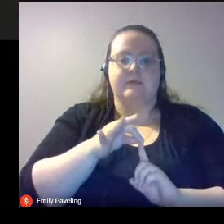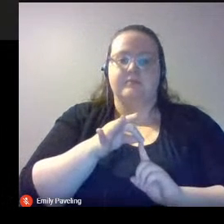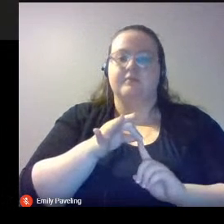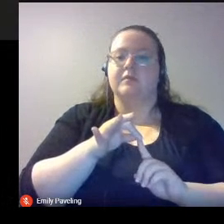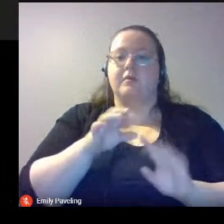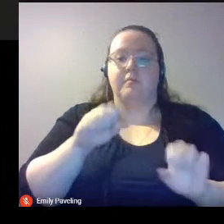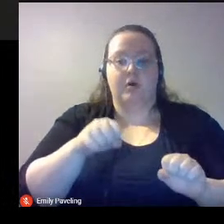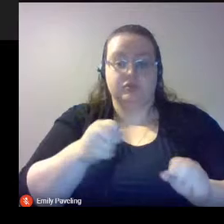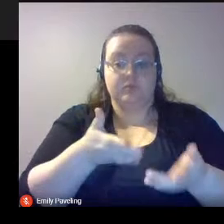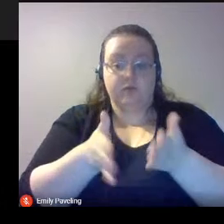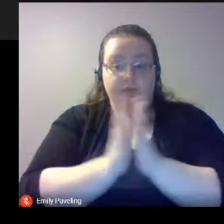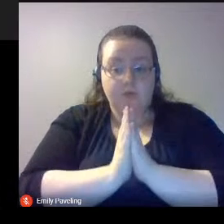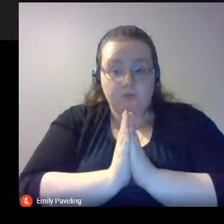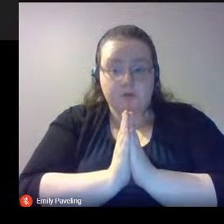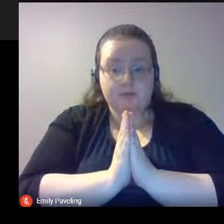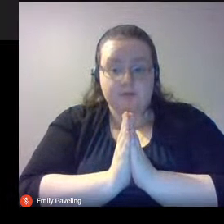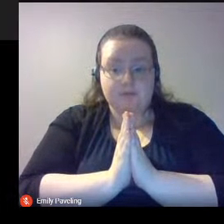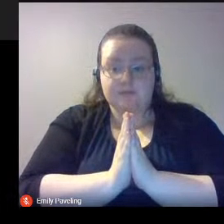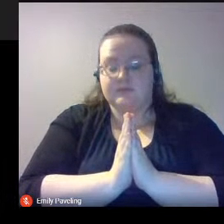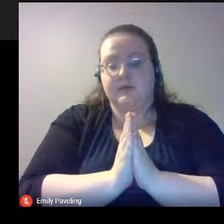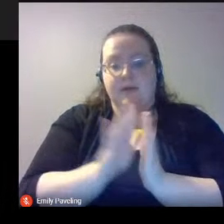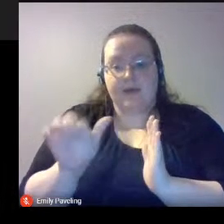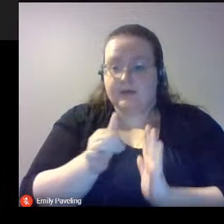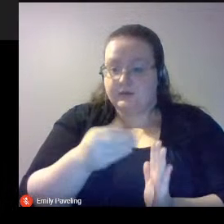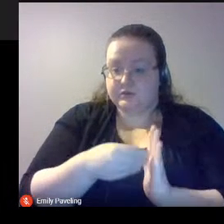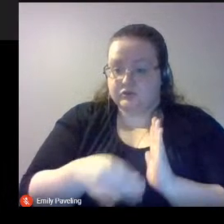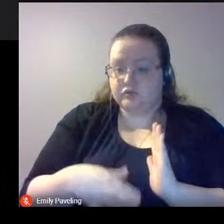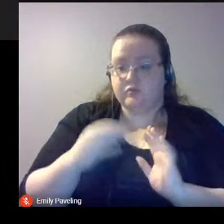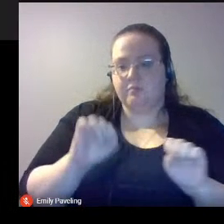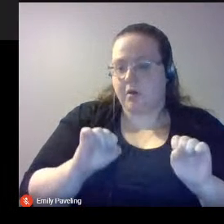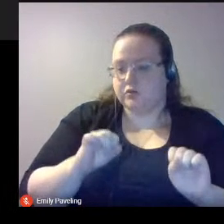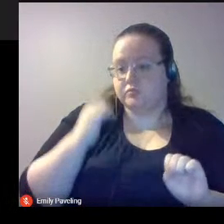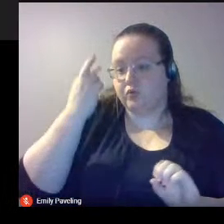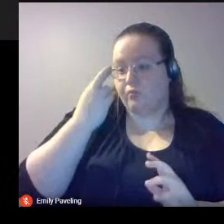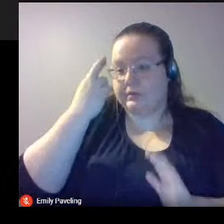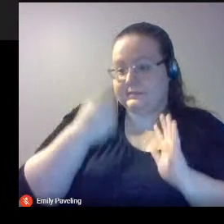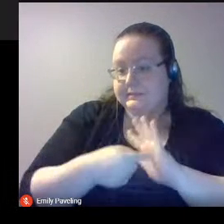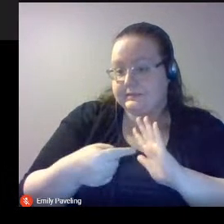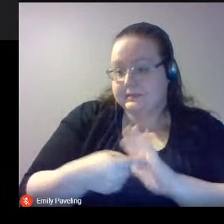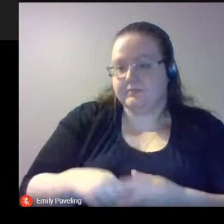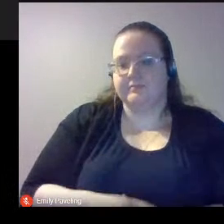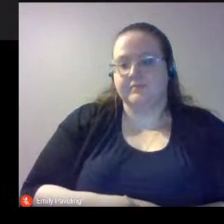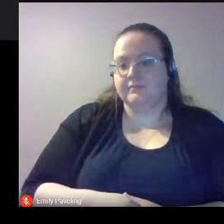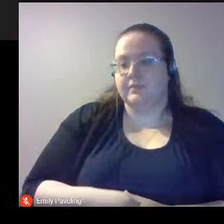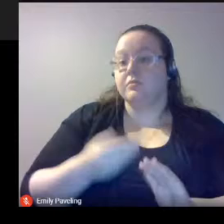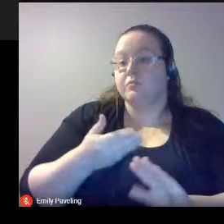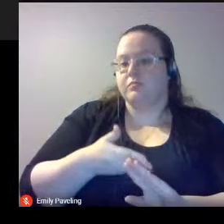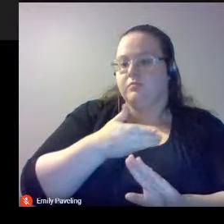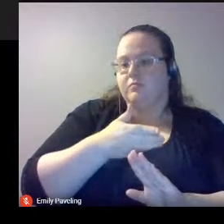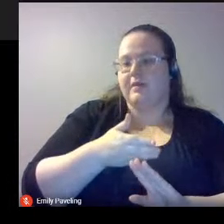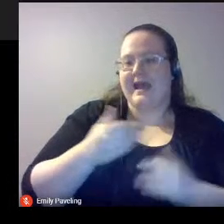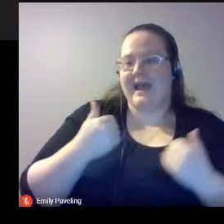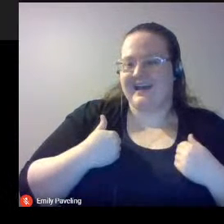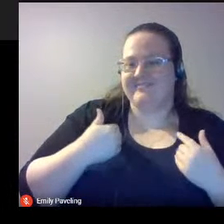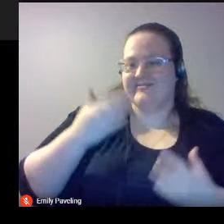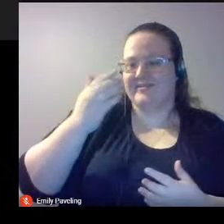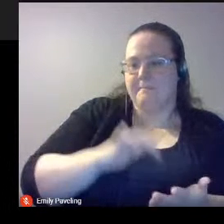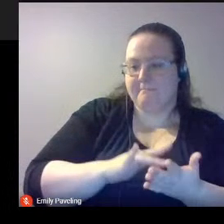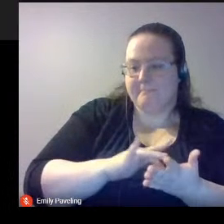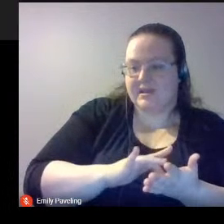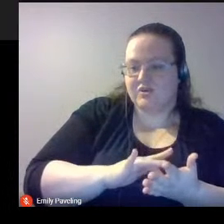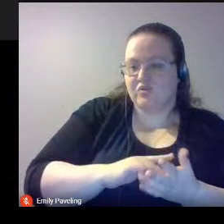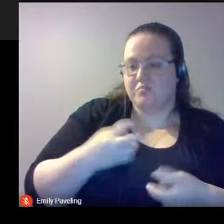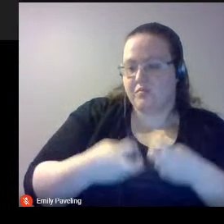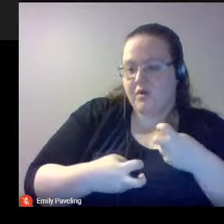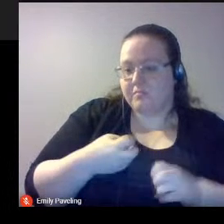requested for a student from kindergarten to grade 12 for the following reasons: a pre-existing medical condition, a diagnosis